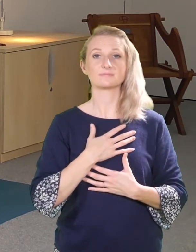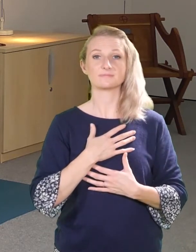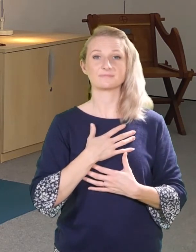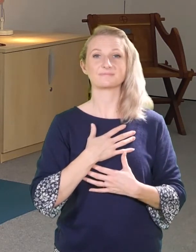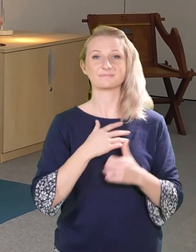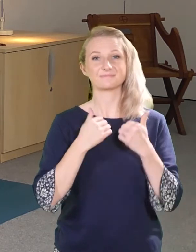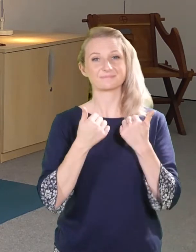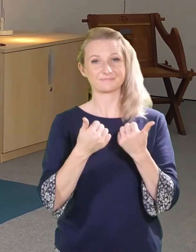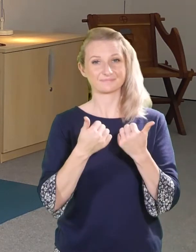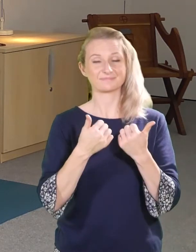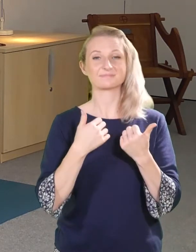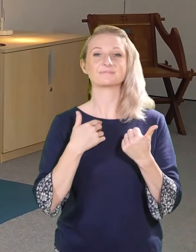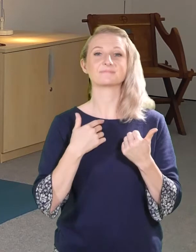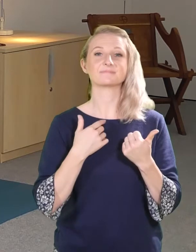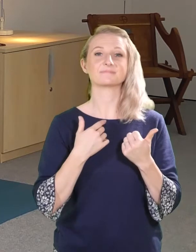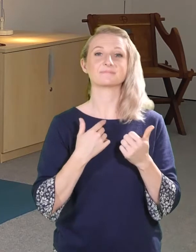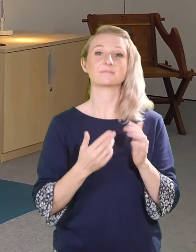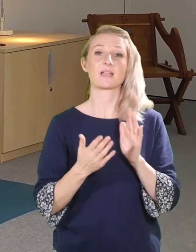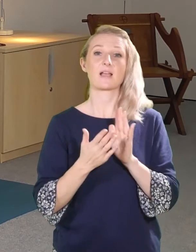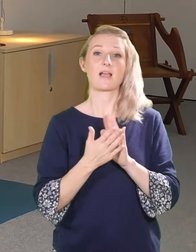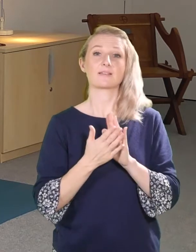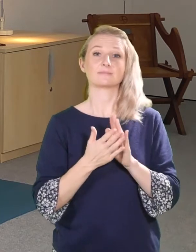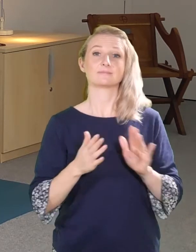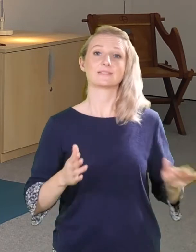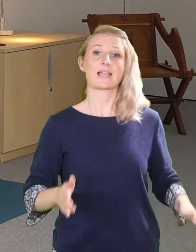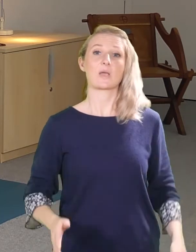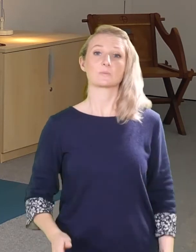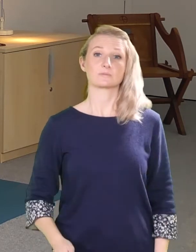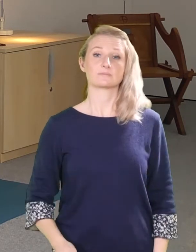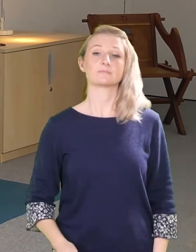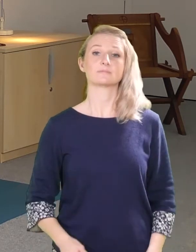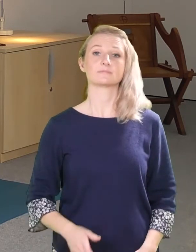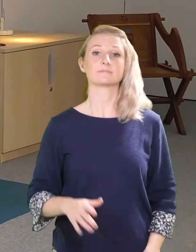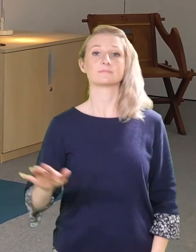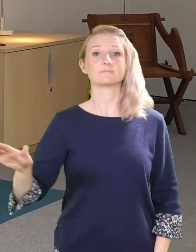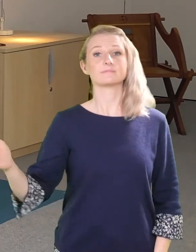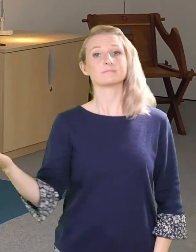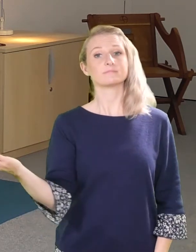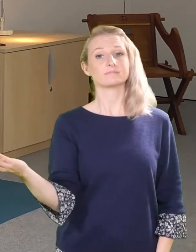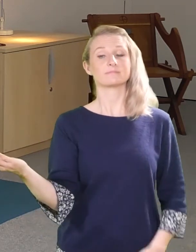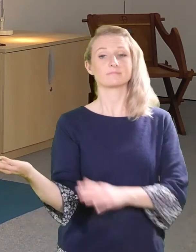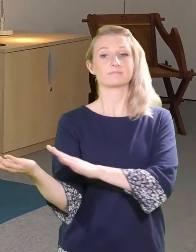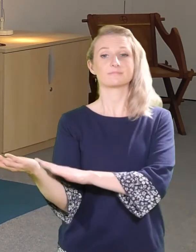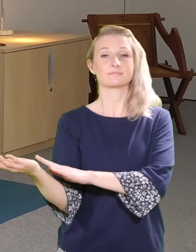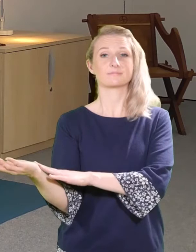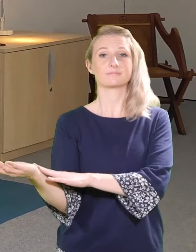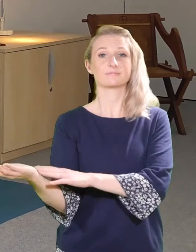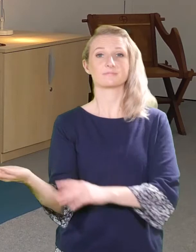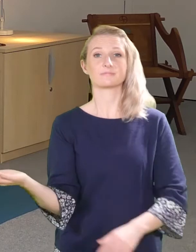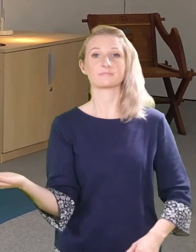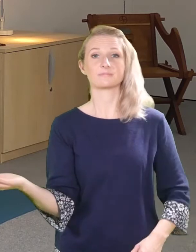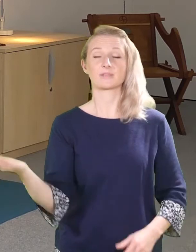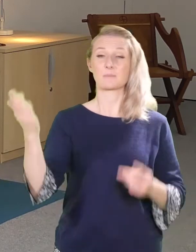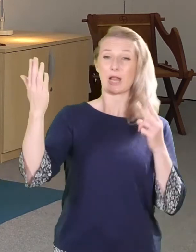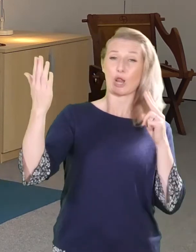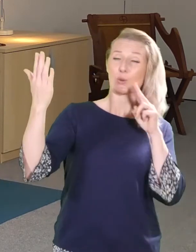And now I'm going to drop my back hand to my back leg, turn my palm over, and lift my arm up, gazing up